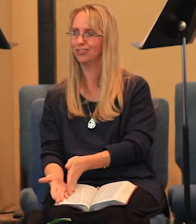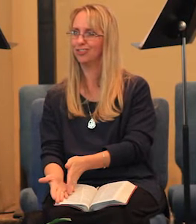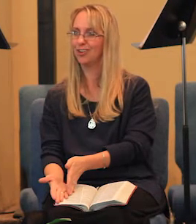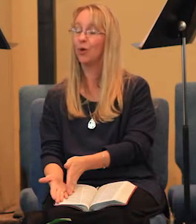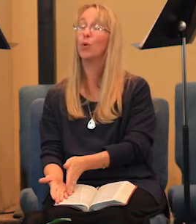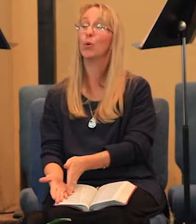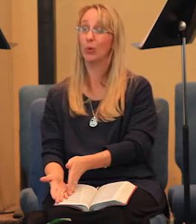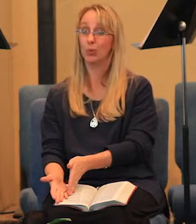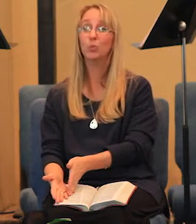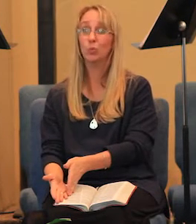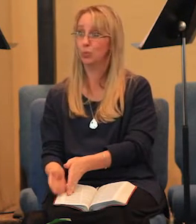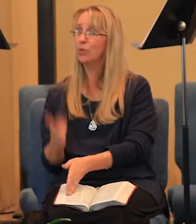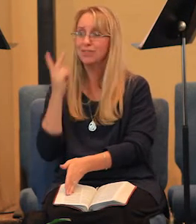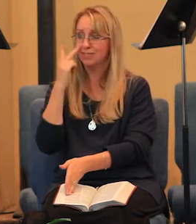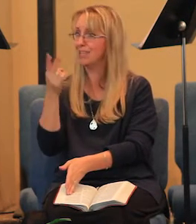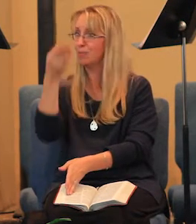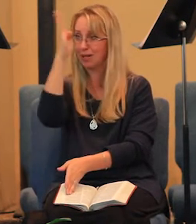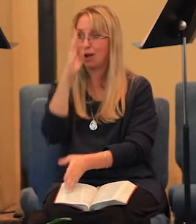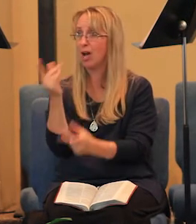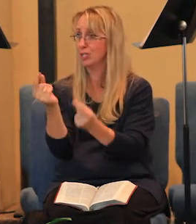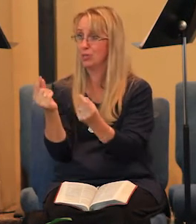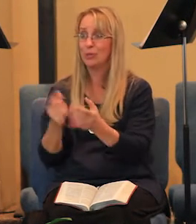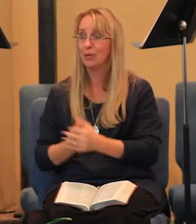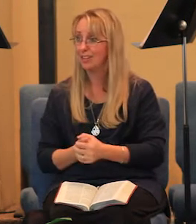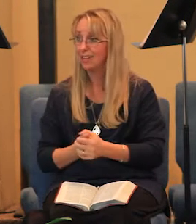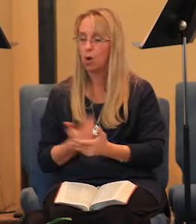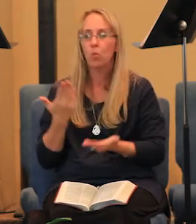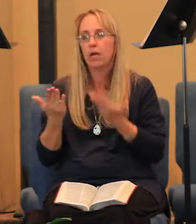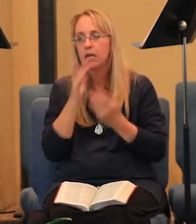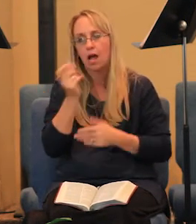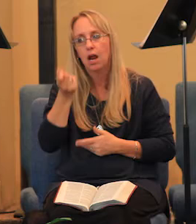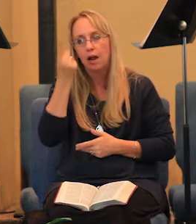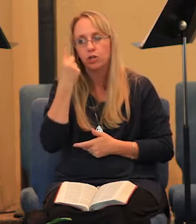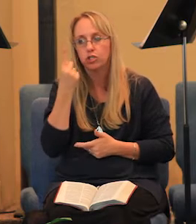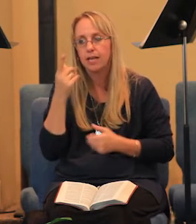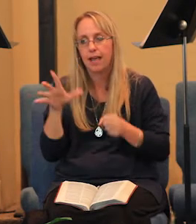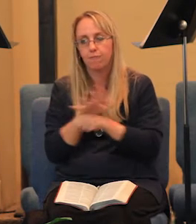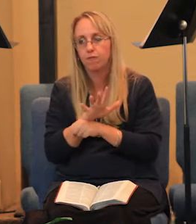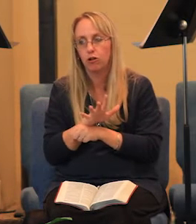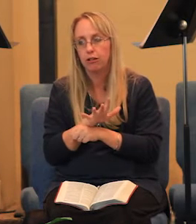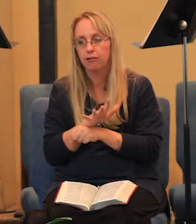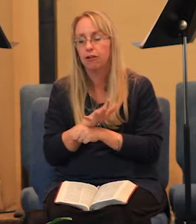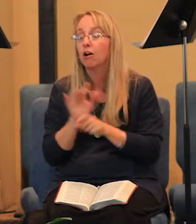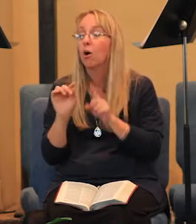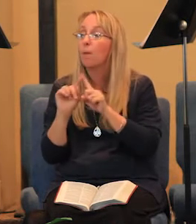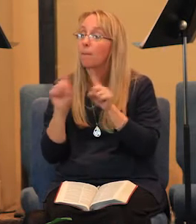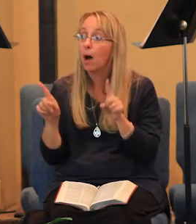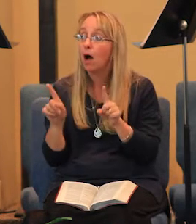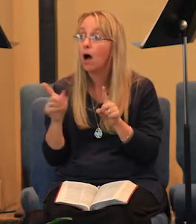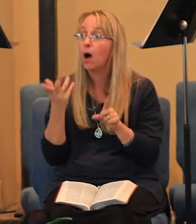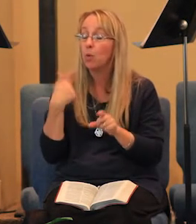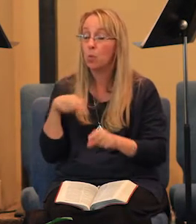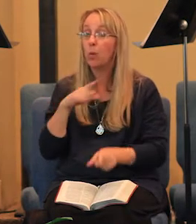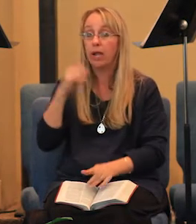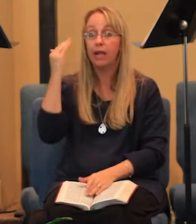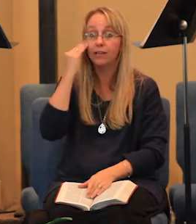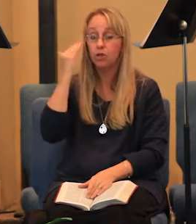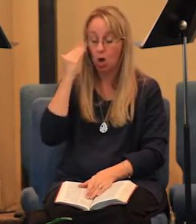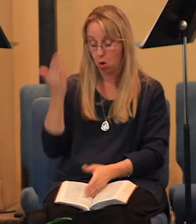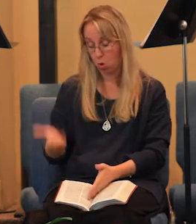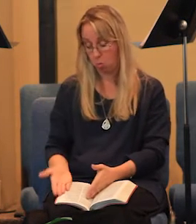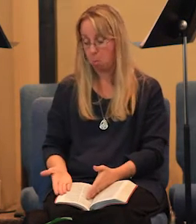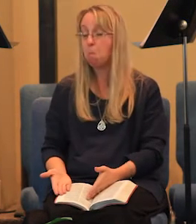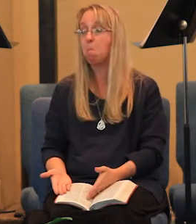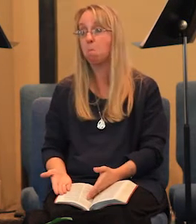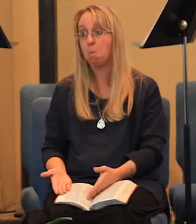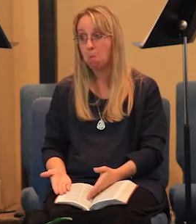We see what God's up to. We might not grasp it. We might not understand it. But we certainly are privy to